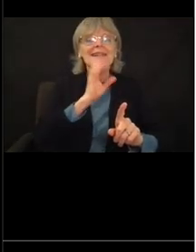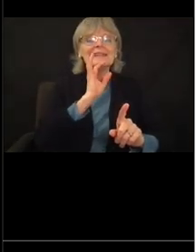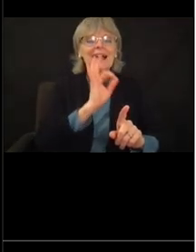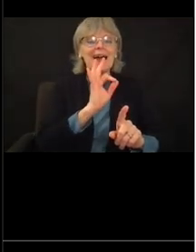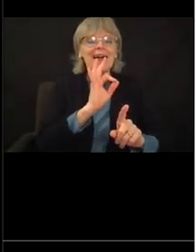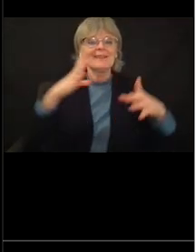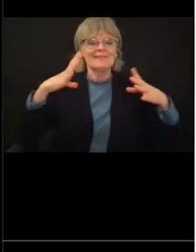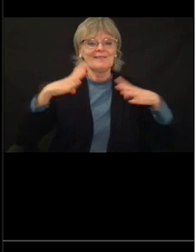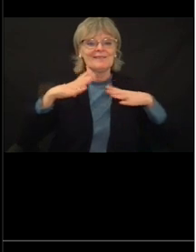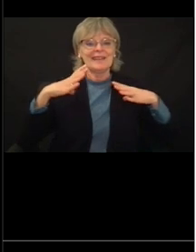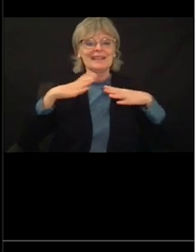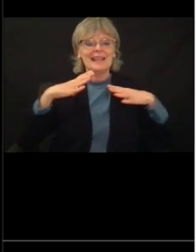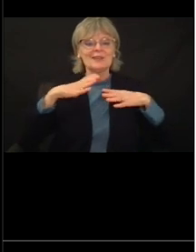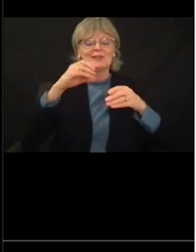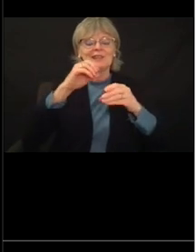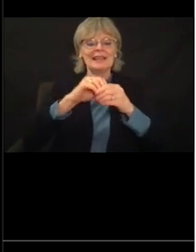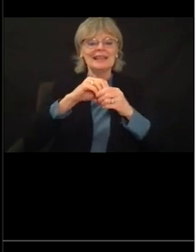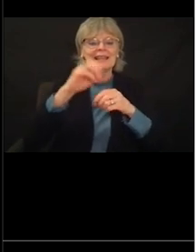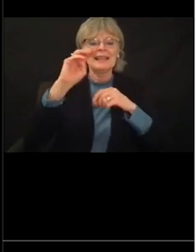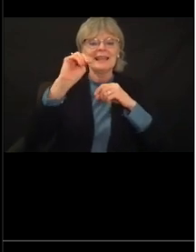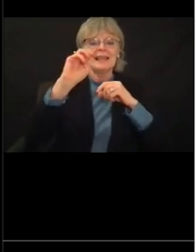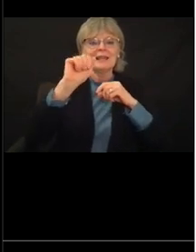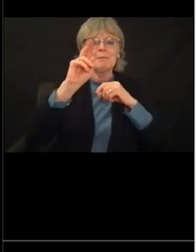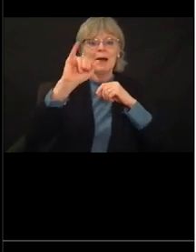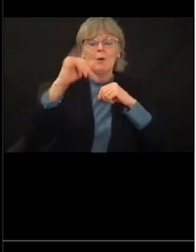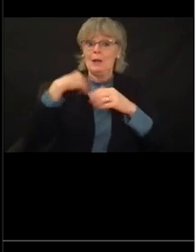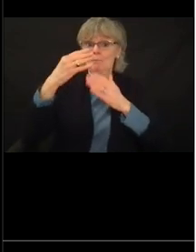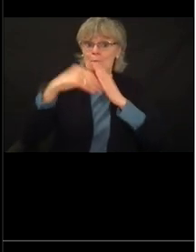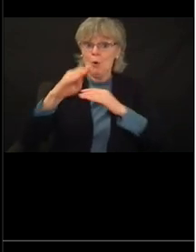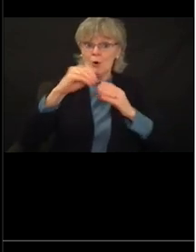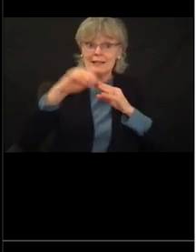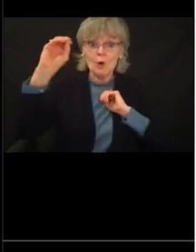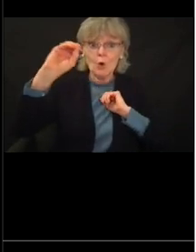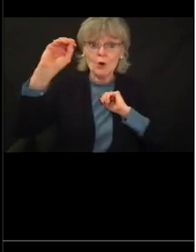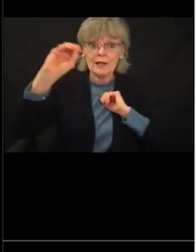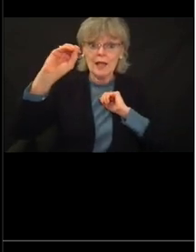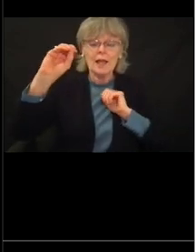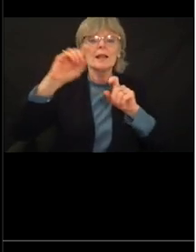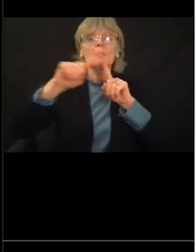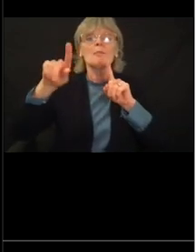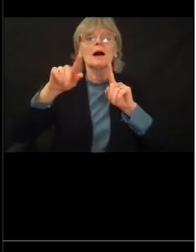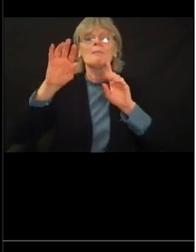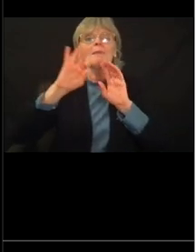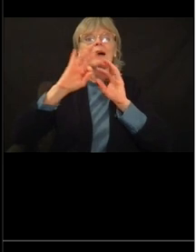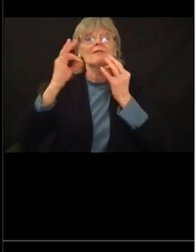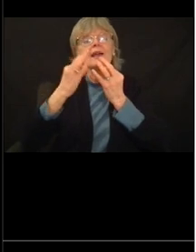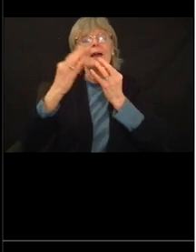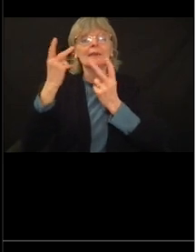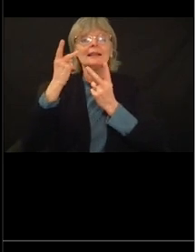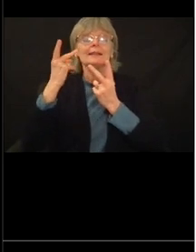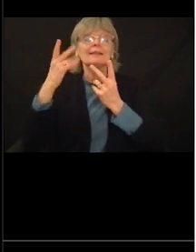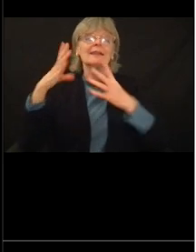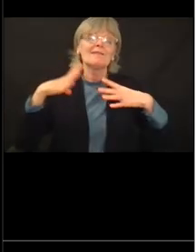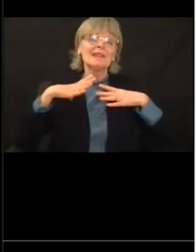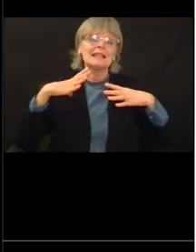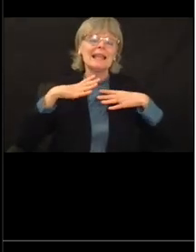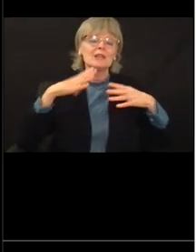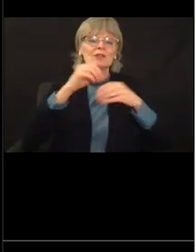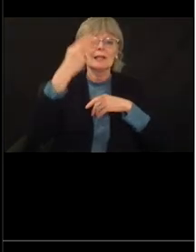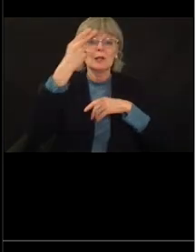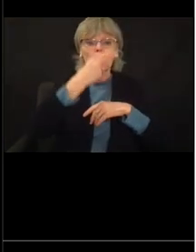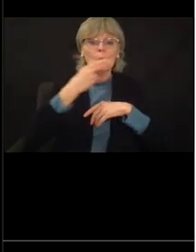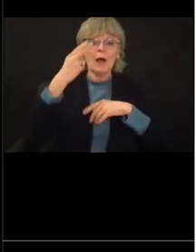on Maui. So I was actually born in Oregon. But my family decided to come on a trip out to Hawaii when I was probably in third grade.